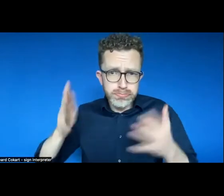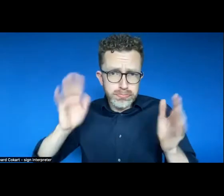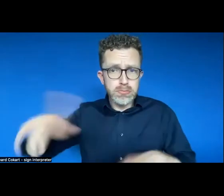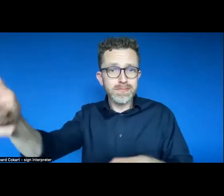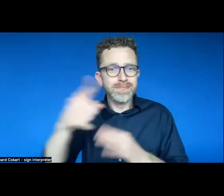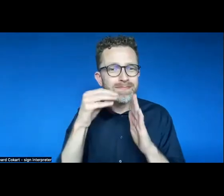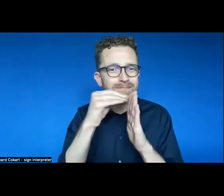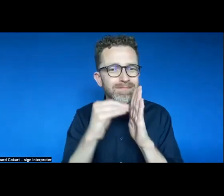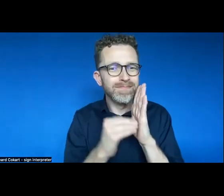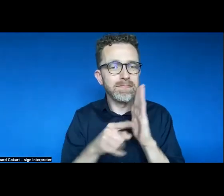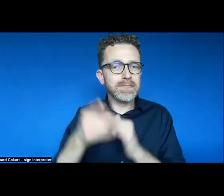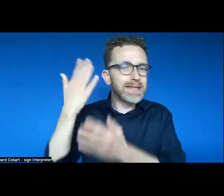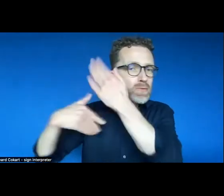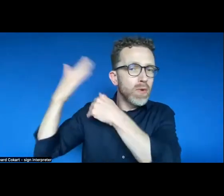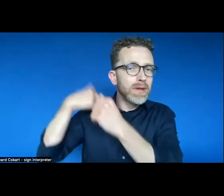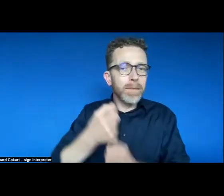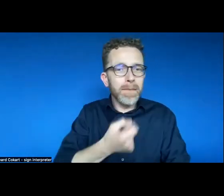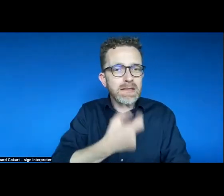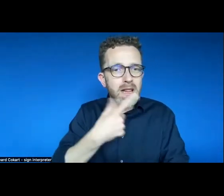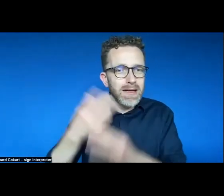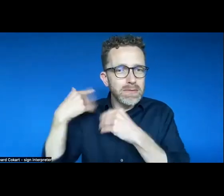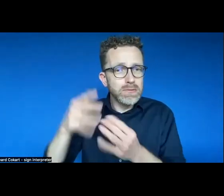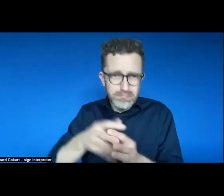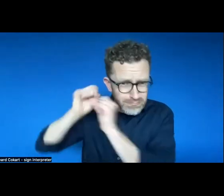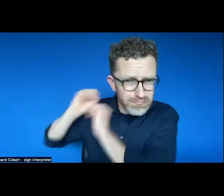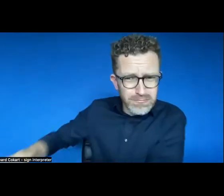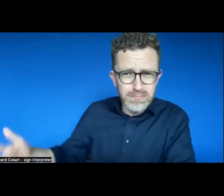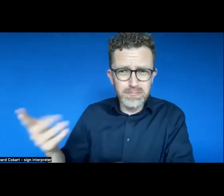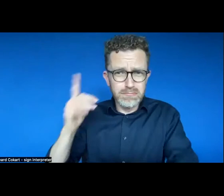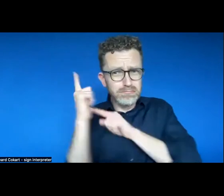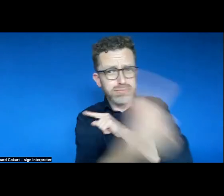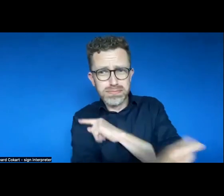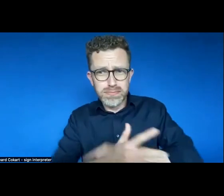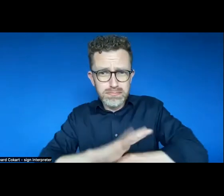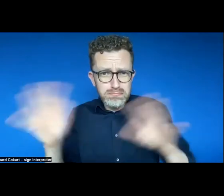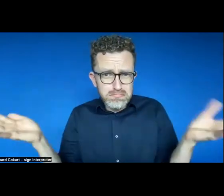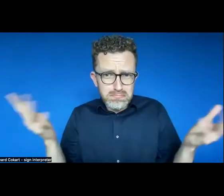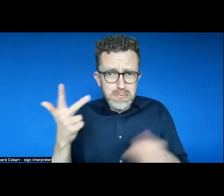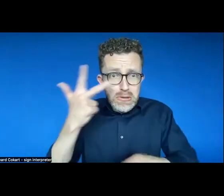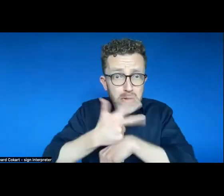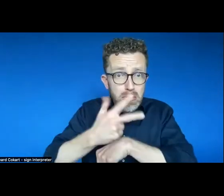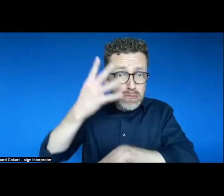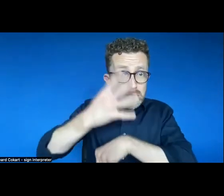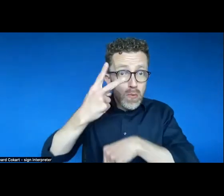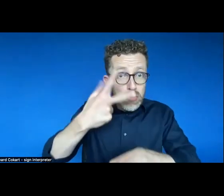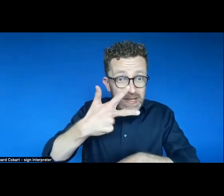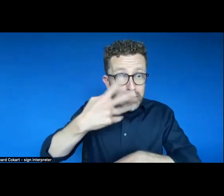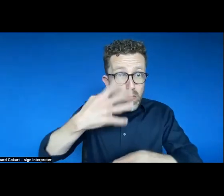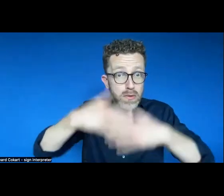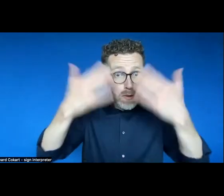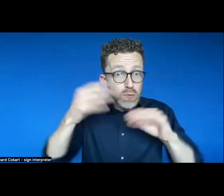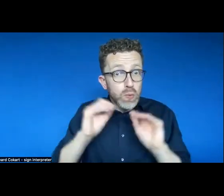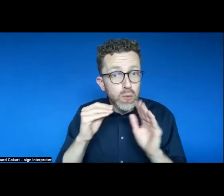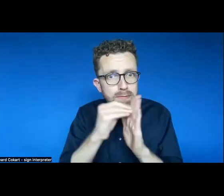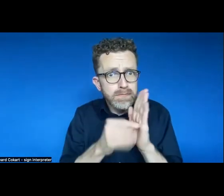children were there. And the staff was left alone with these children, the local staff, not the staff that cared for them in the institutions